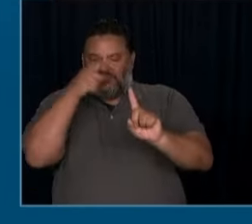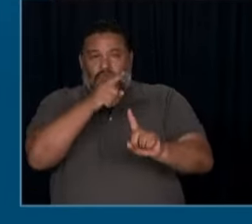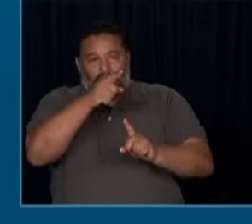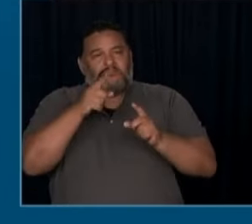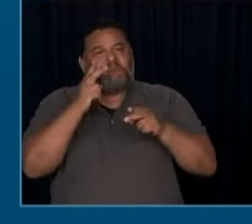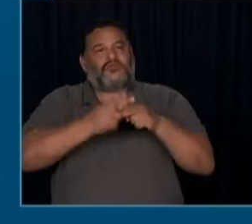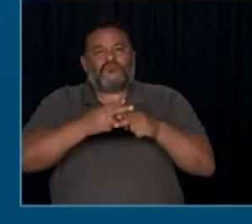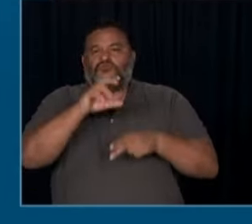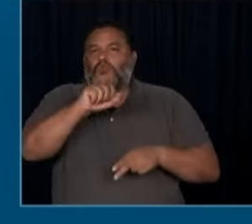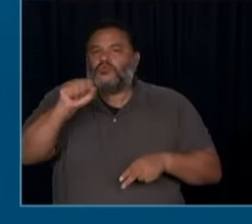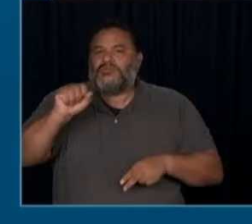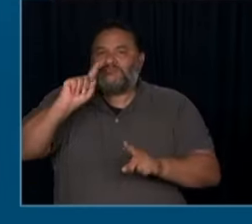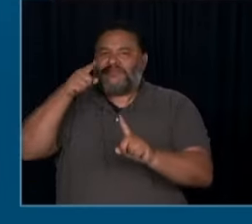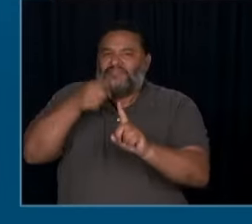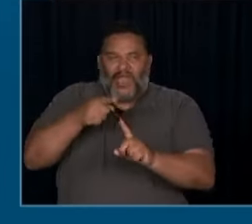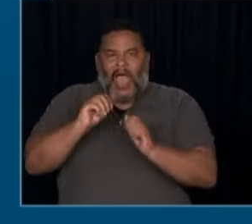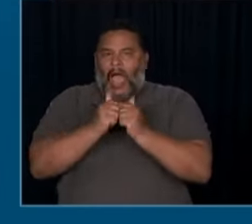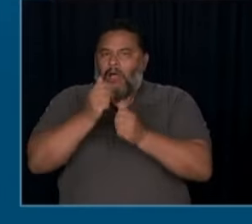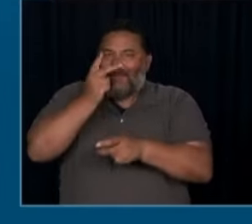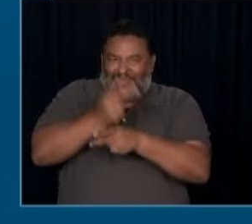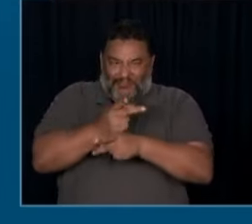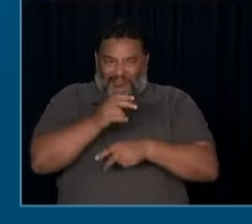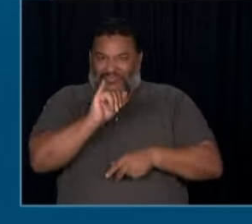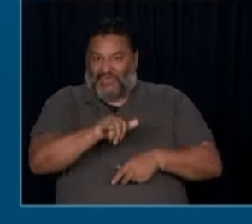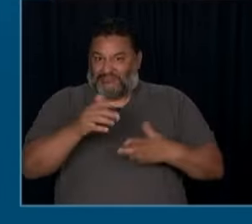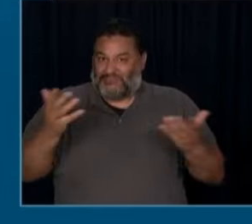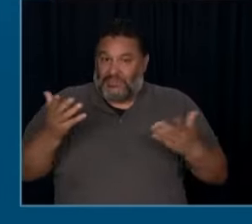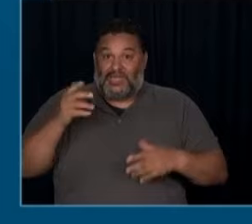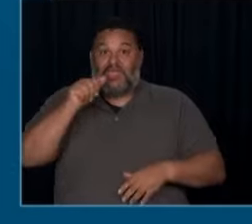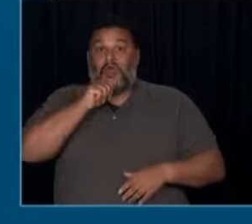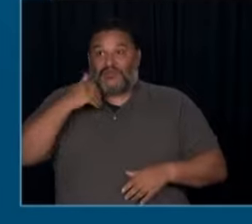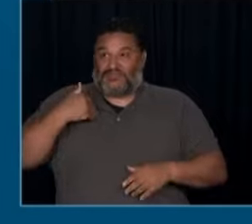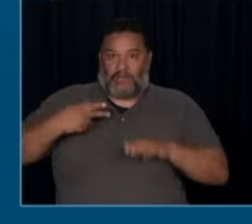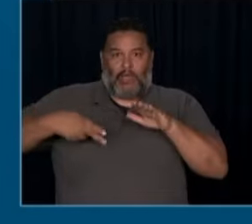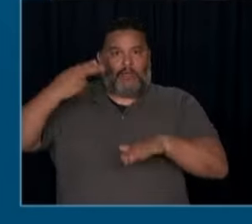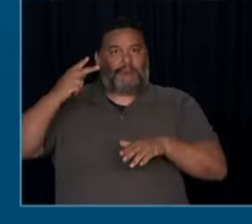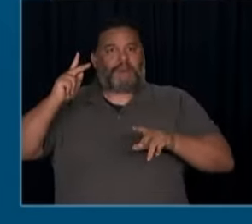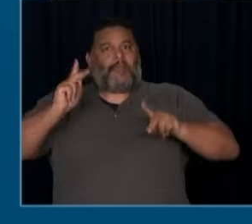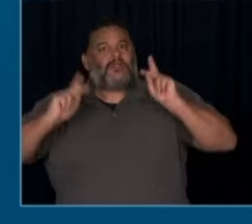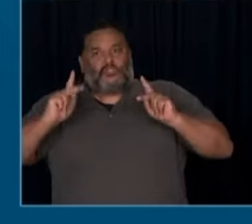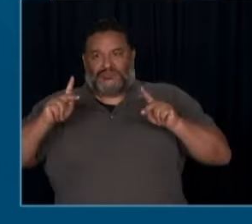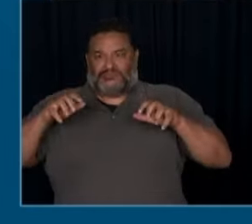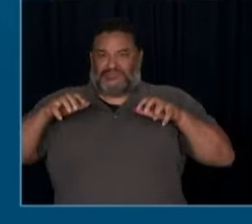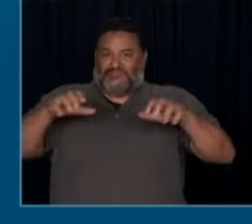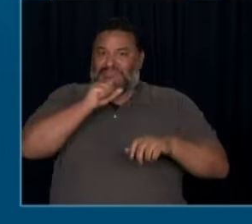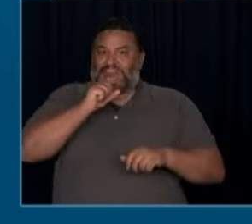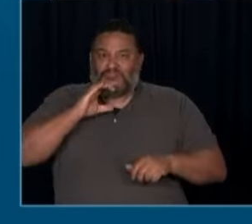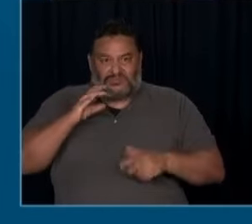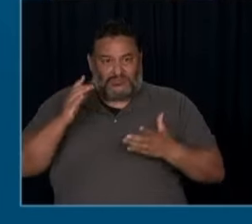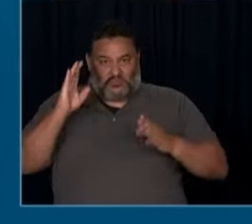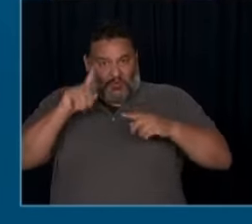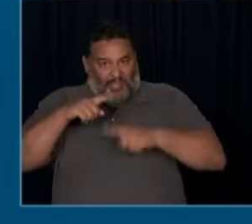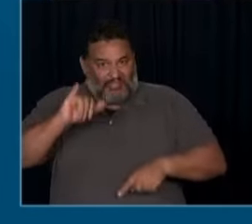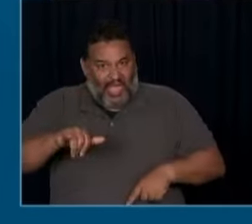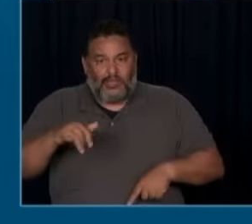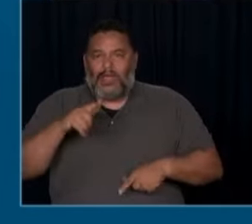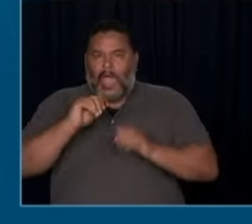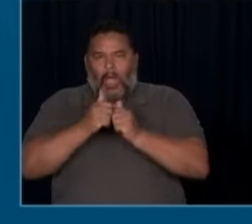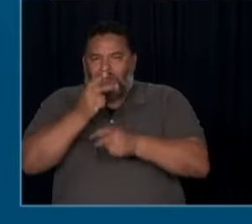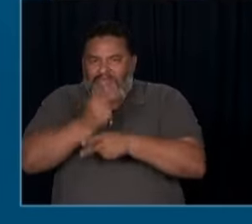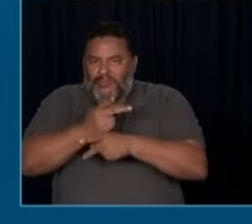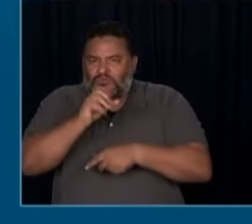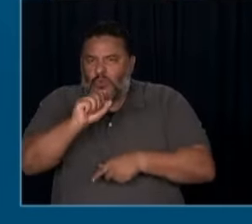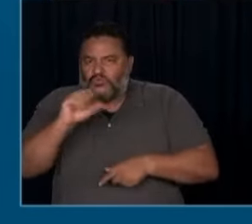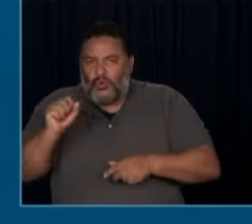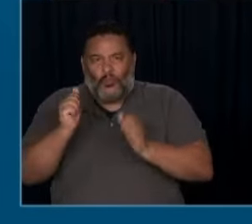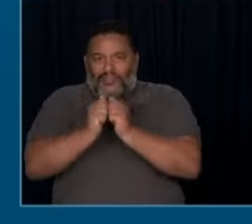Security specifically. Yeah. How do you maintain it? Because Arizona has one of the highest populations of seniors, and they're worried about this. How do you maintain Social Security